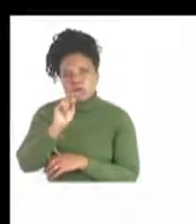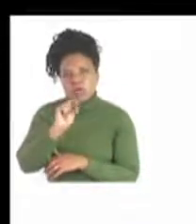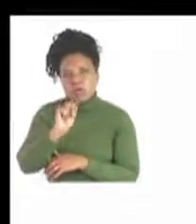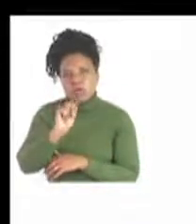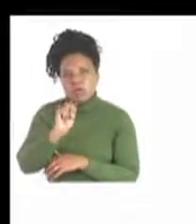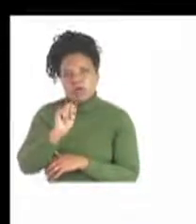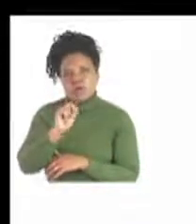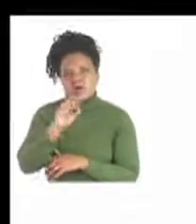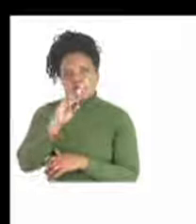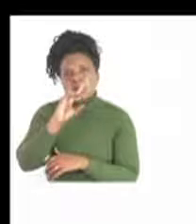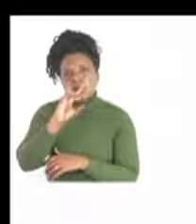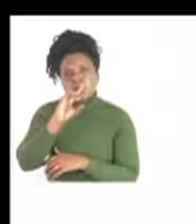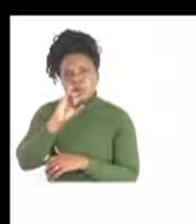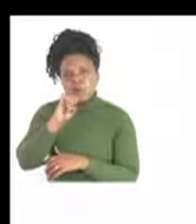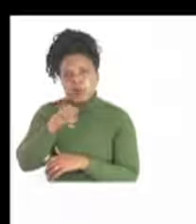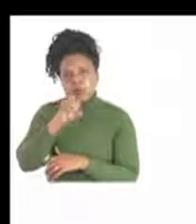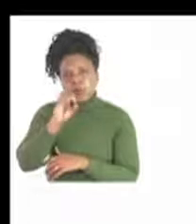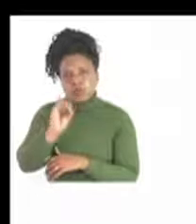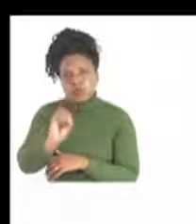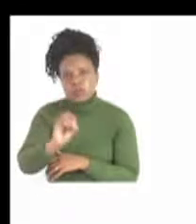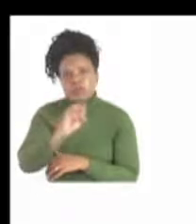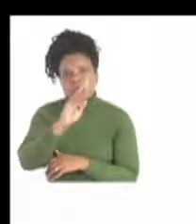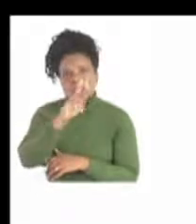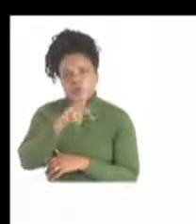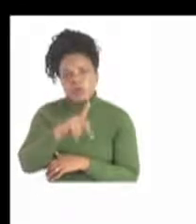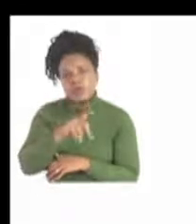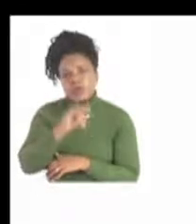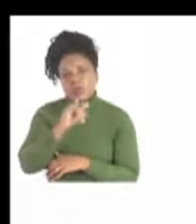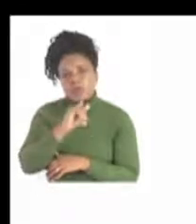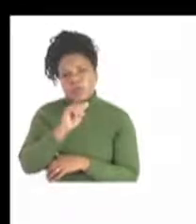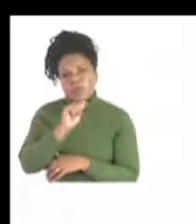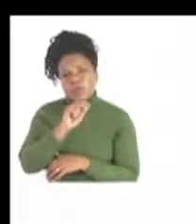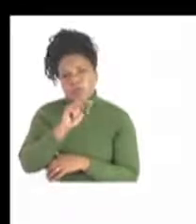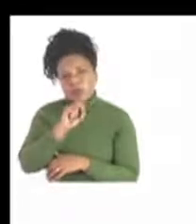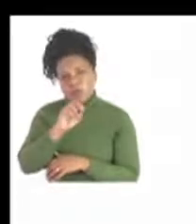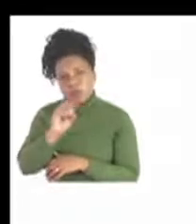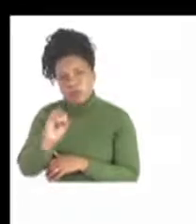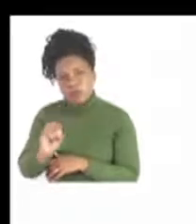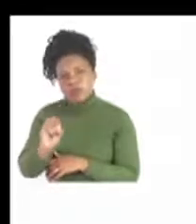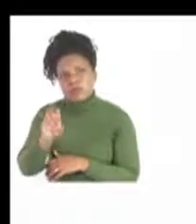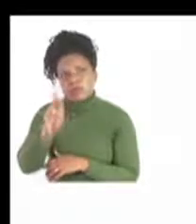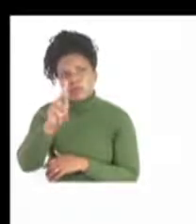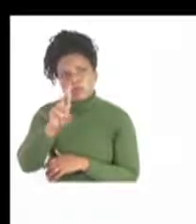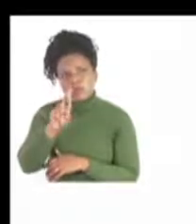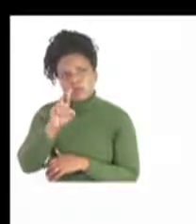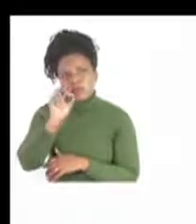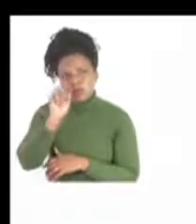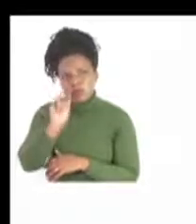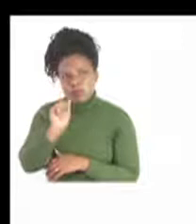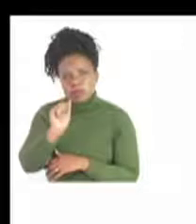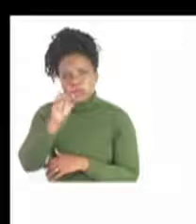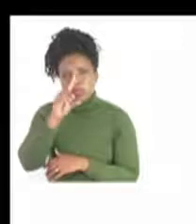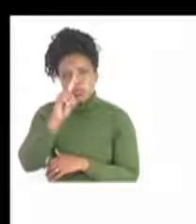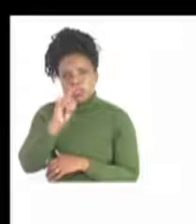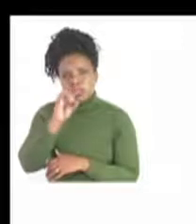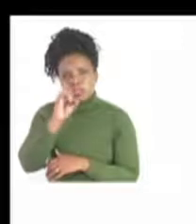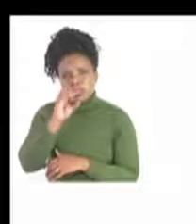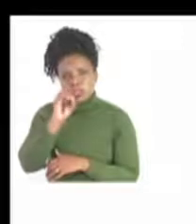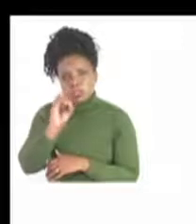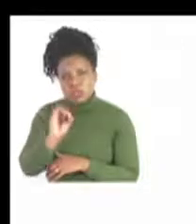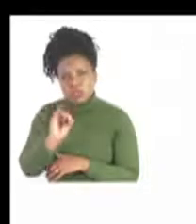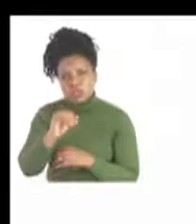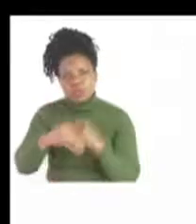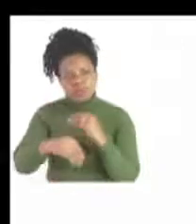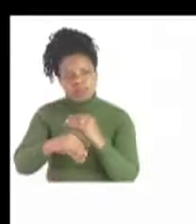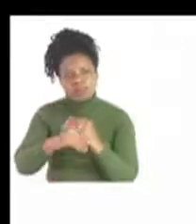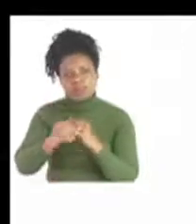pianos, radio, radios. When a noun ends in a vowel followed by O,